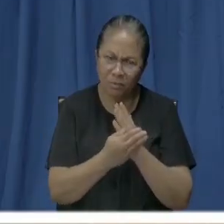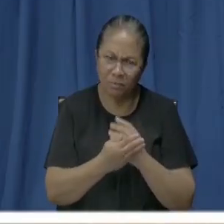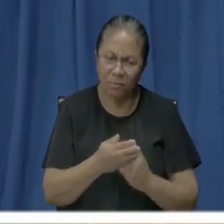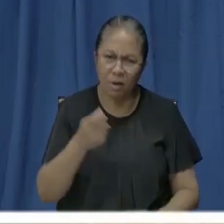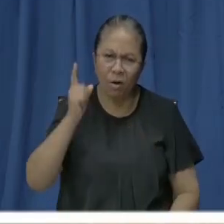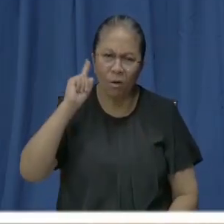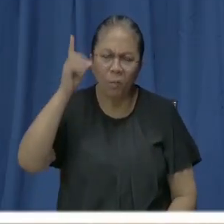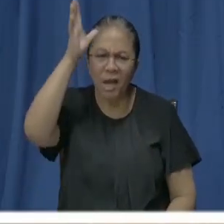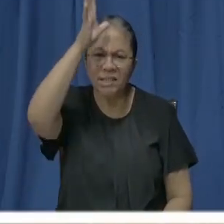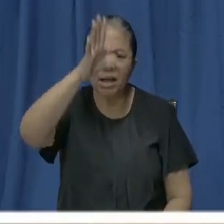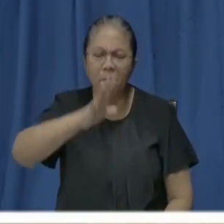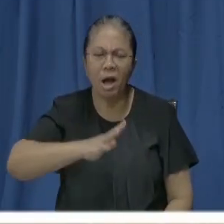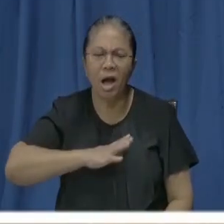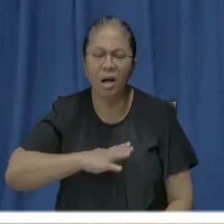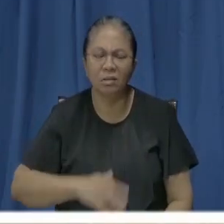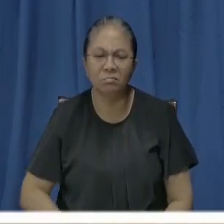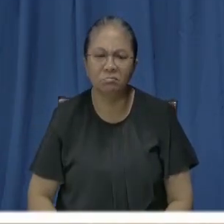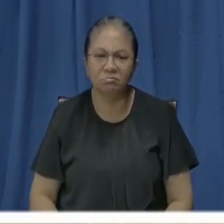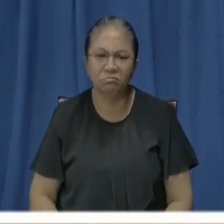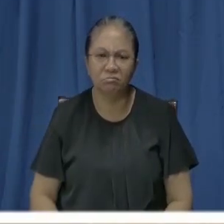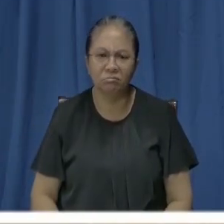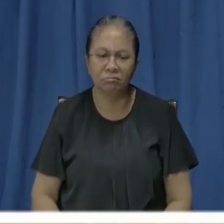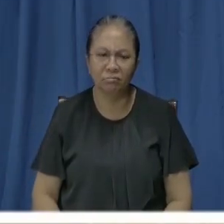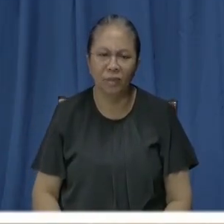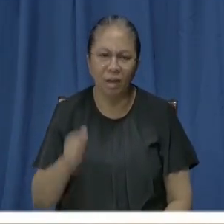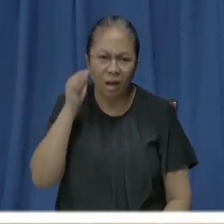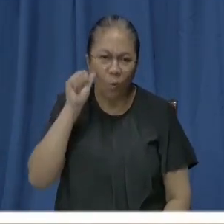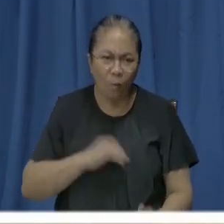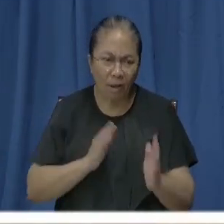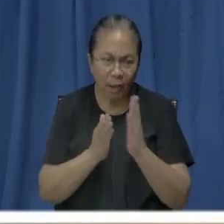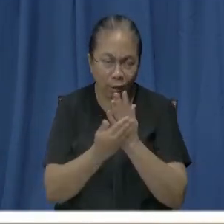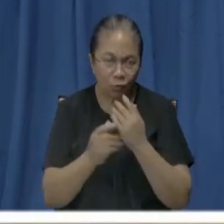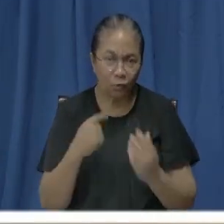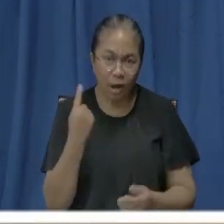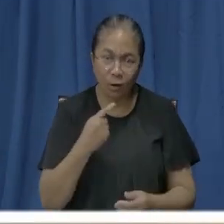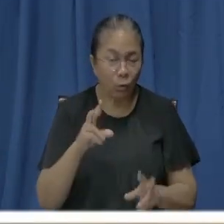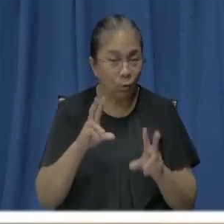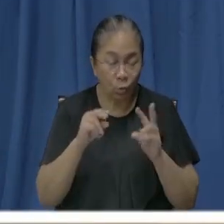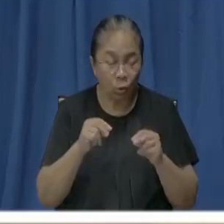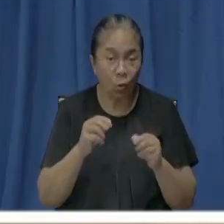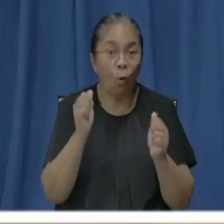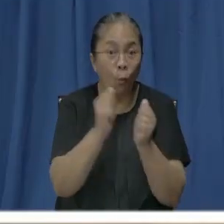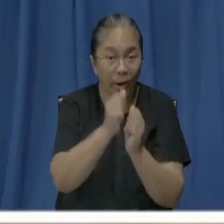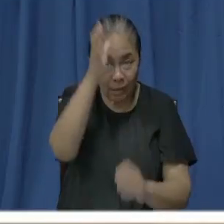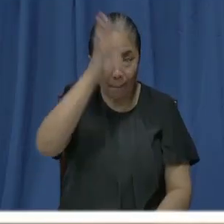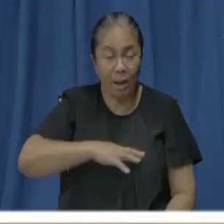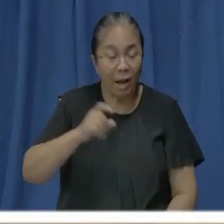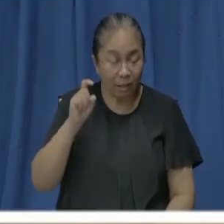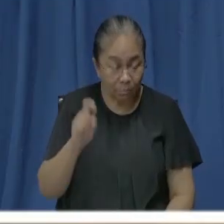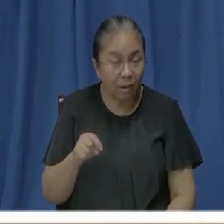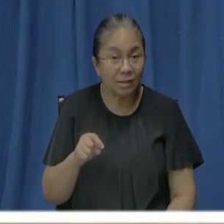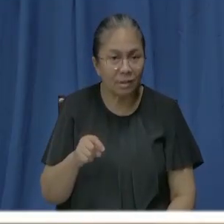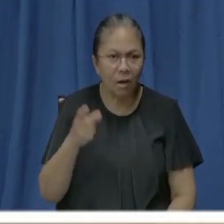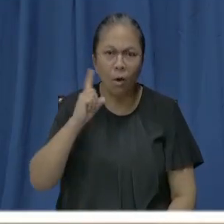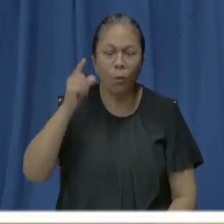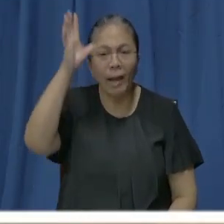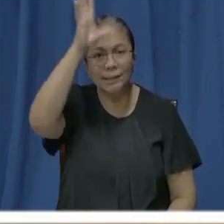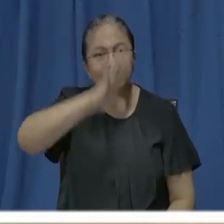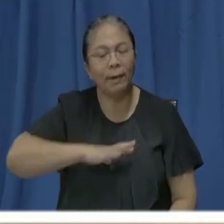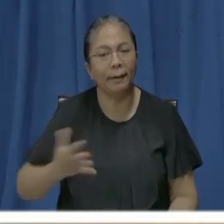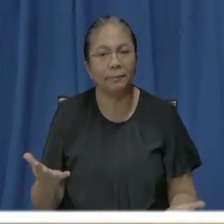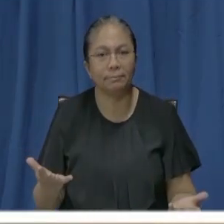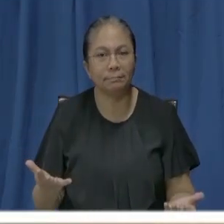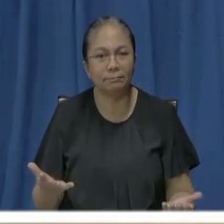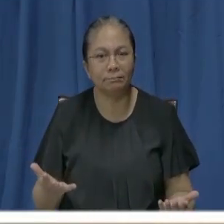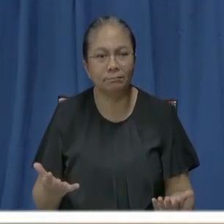man with whom she was doing this act with? Because adultery